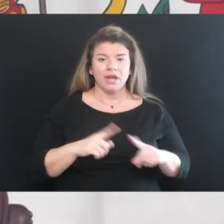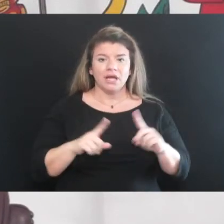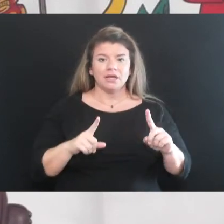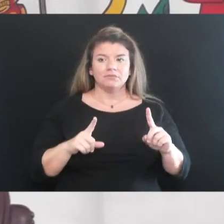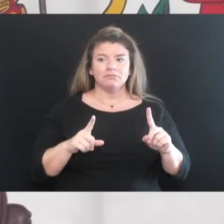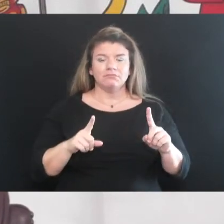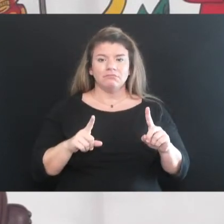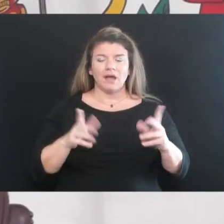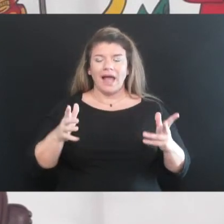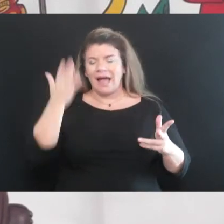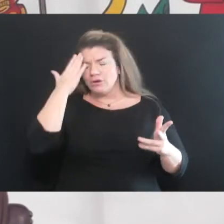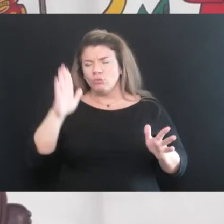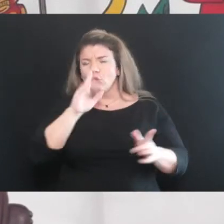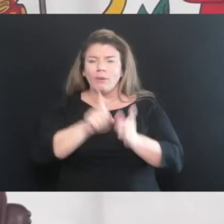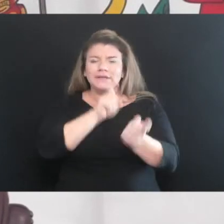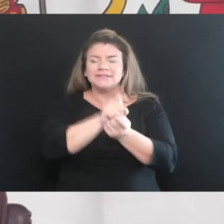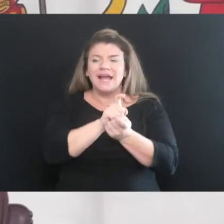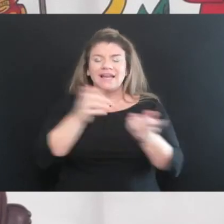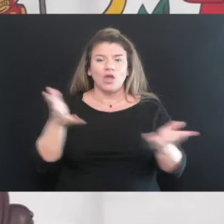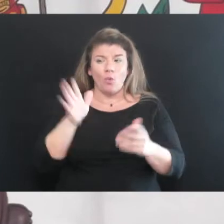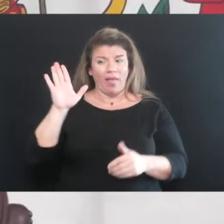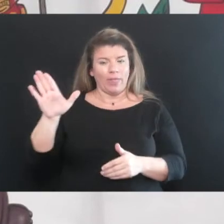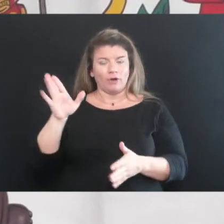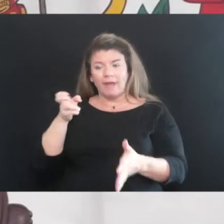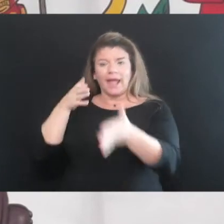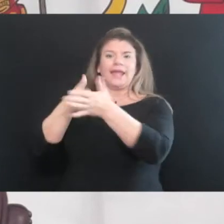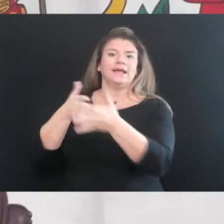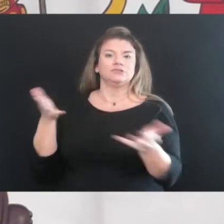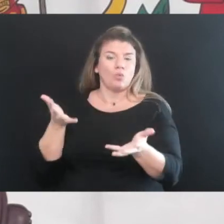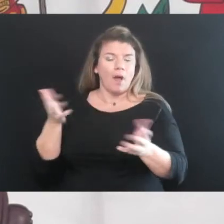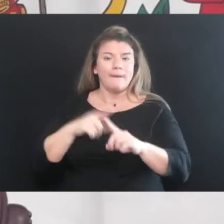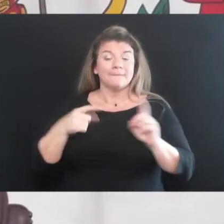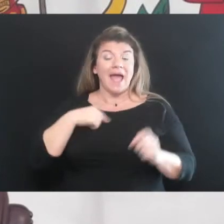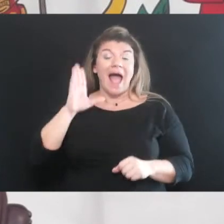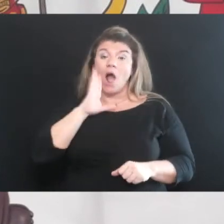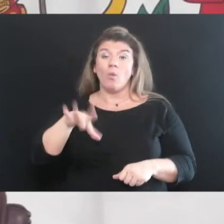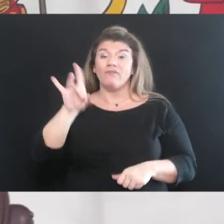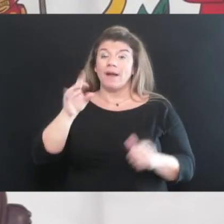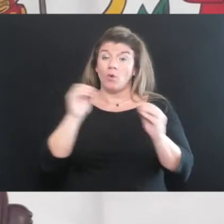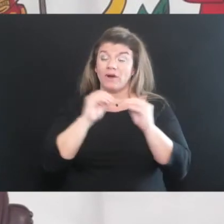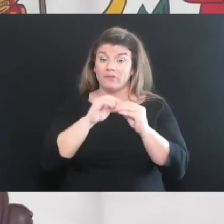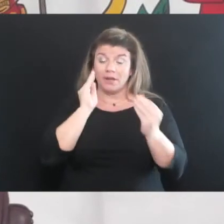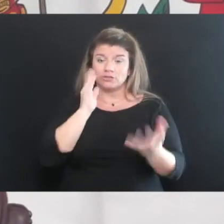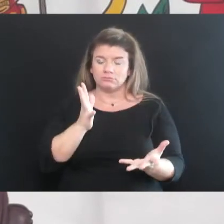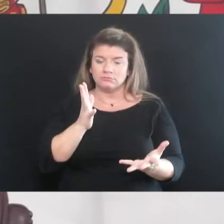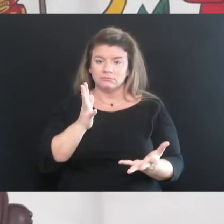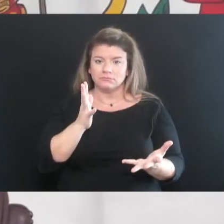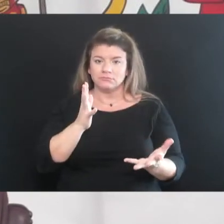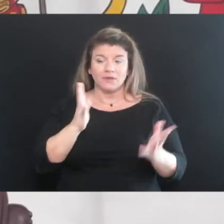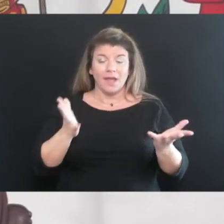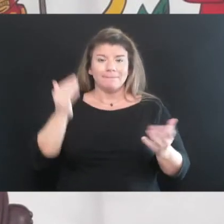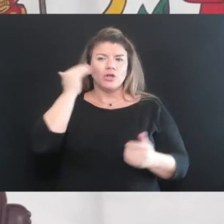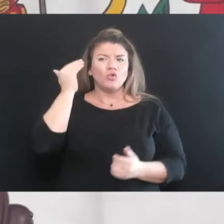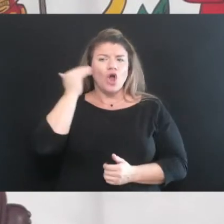know exactly what their objection is and everything, but I'll get into it. But Charles, you